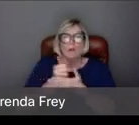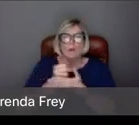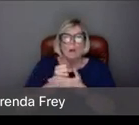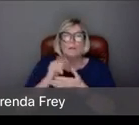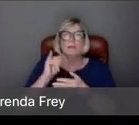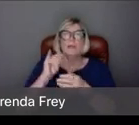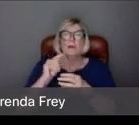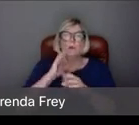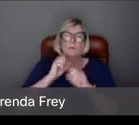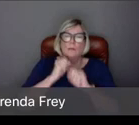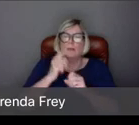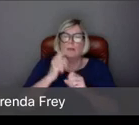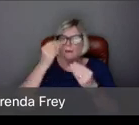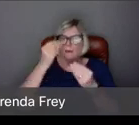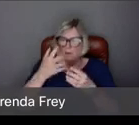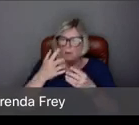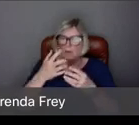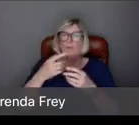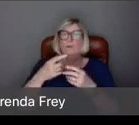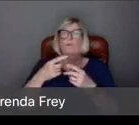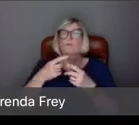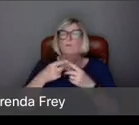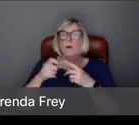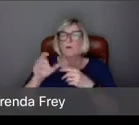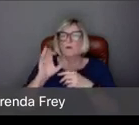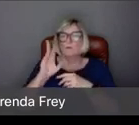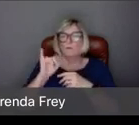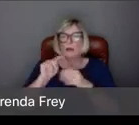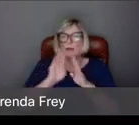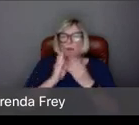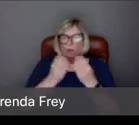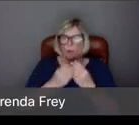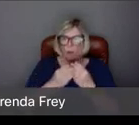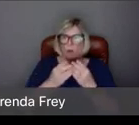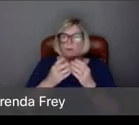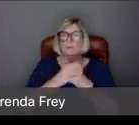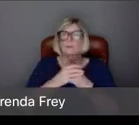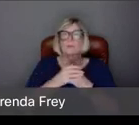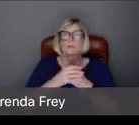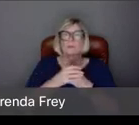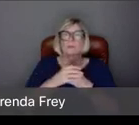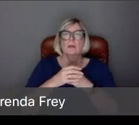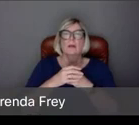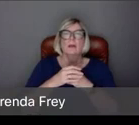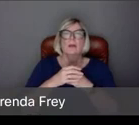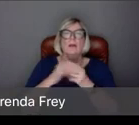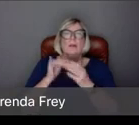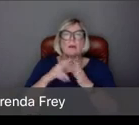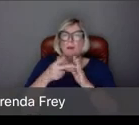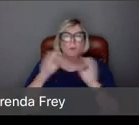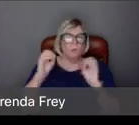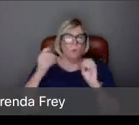just protects the information collected from the credit bureaus. That's what your credit files actually are. So that means no one